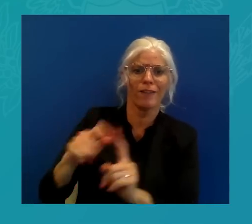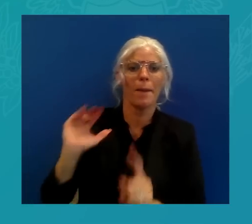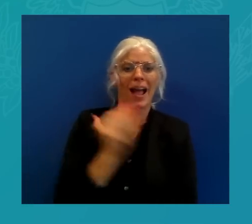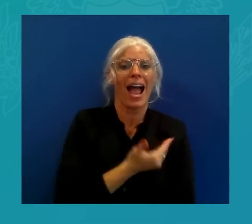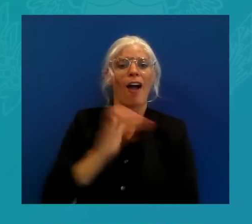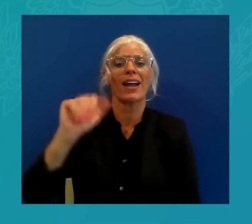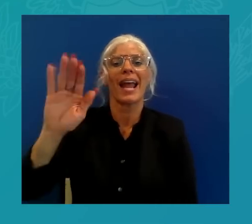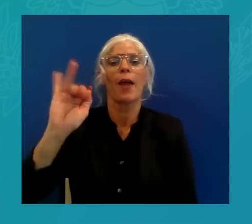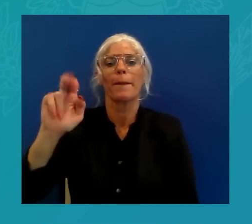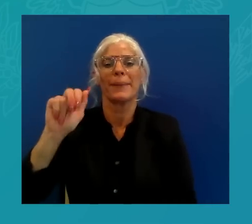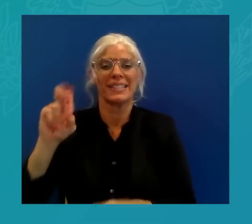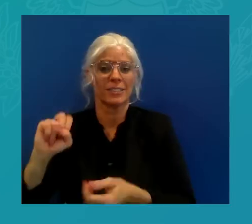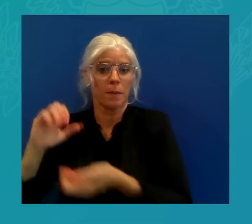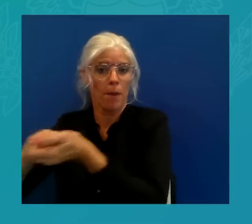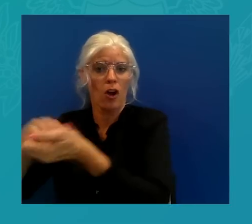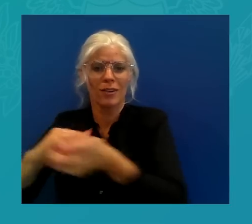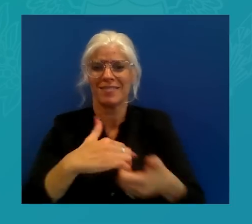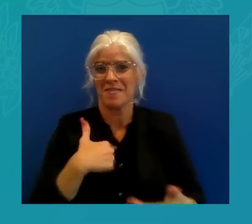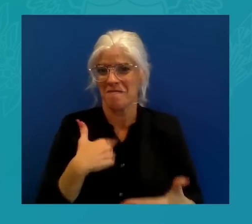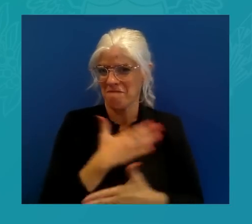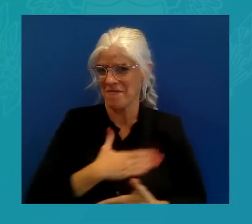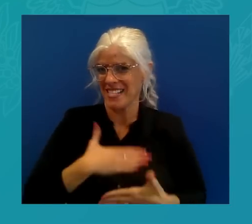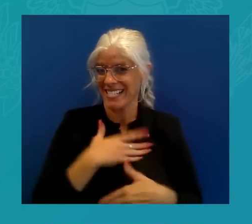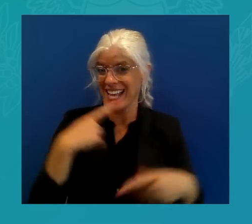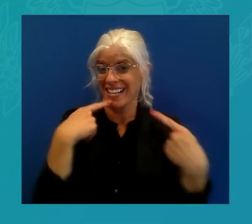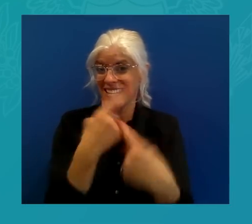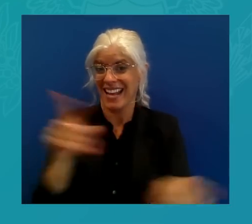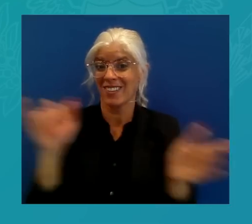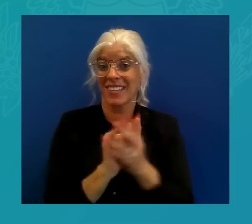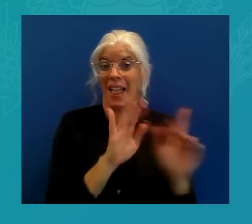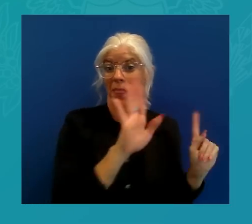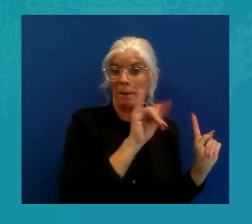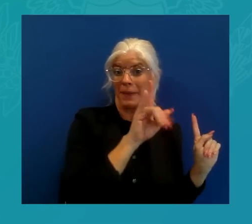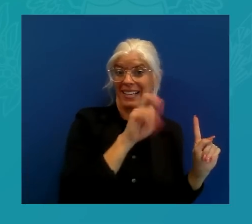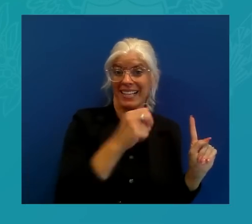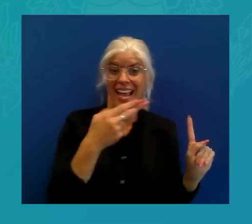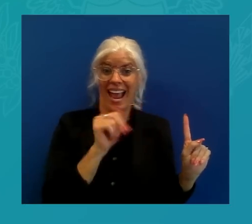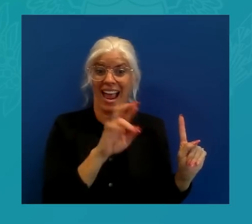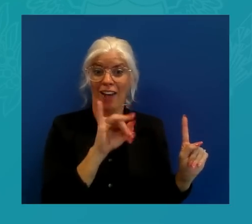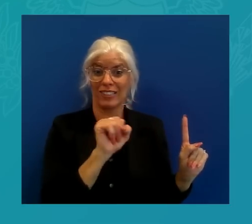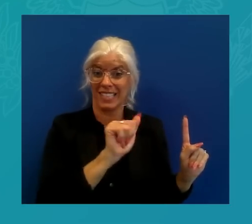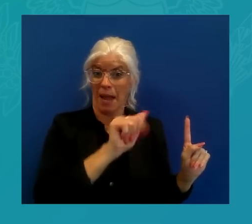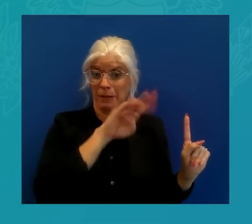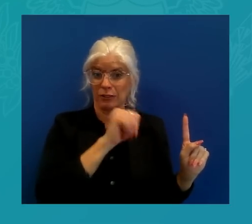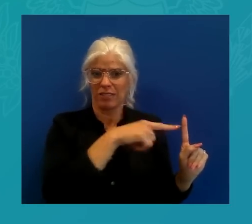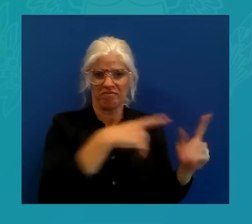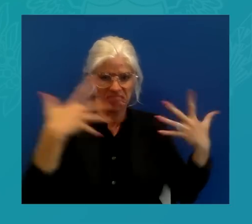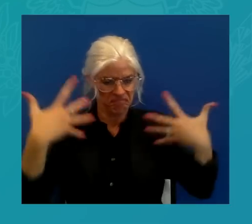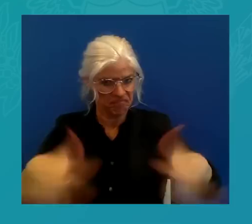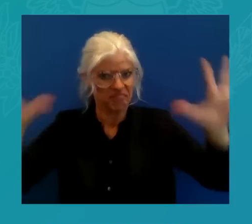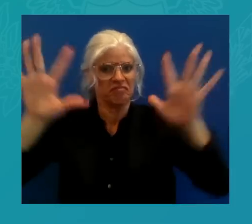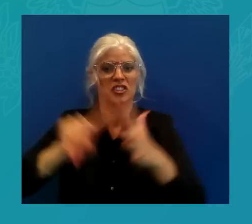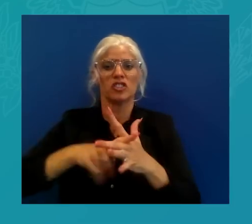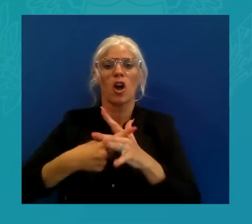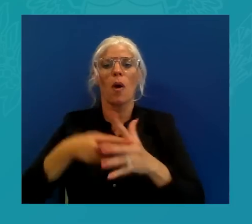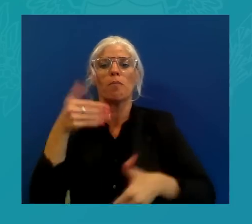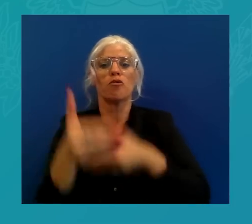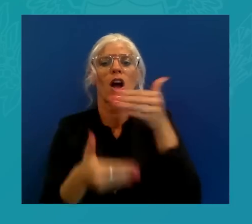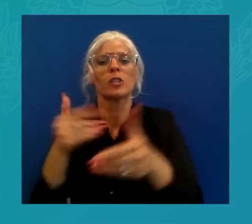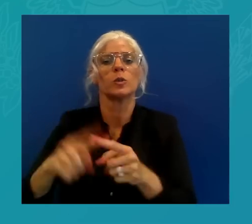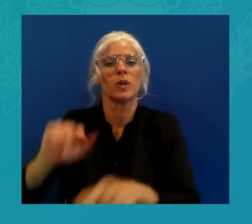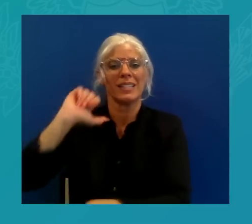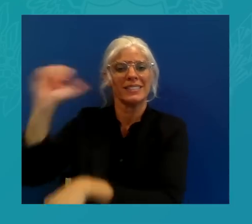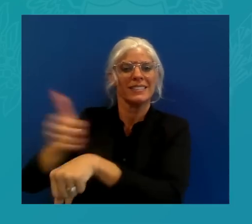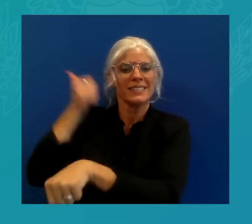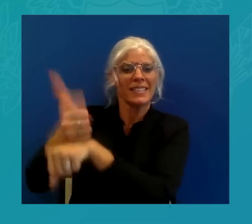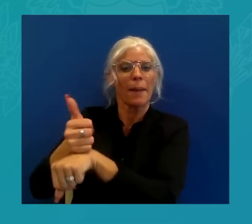announce that the Biden-Harris administration has begun to process to establish an expanded diplomatic presence